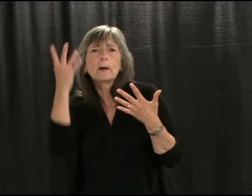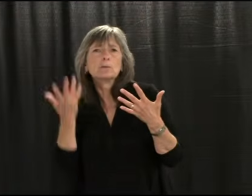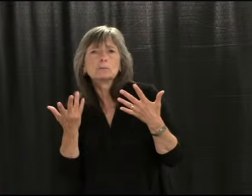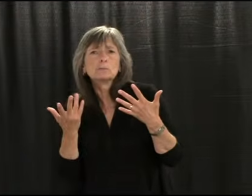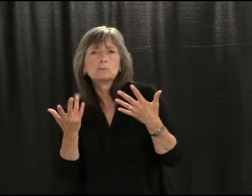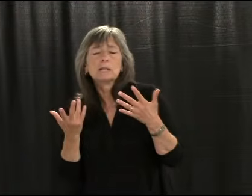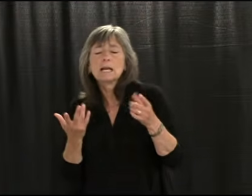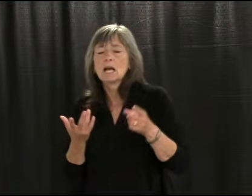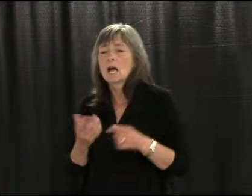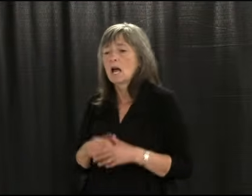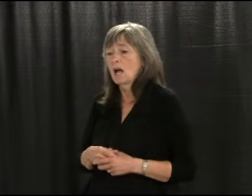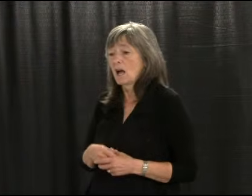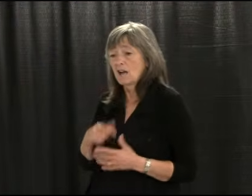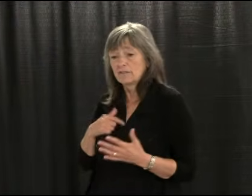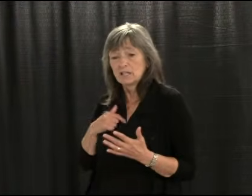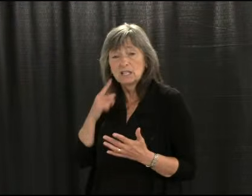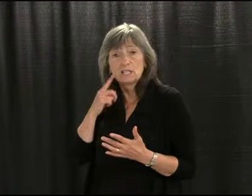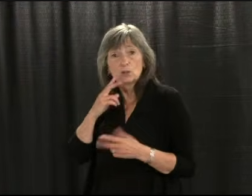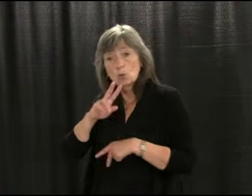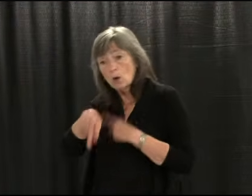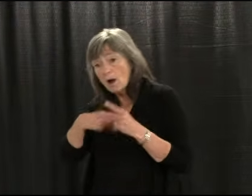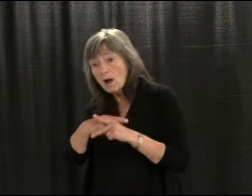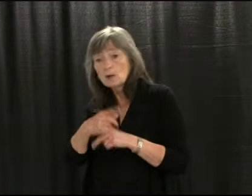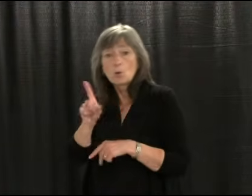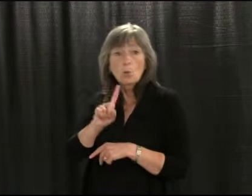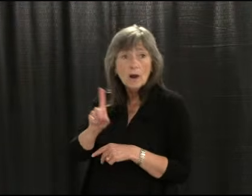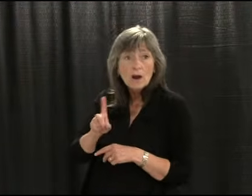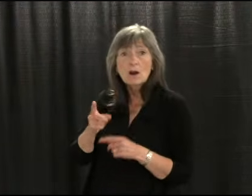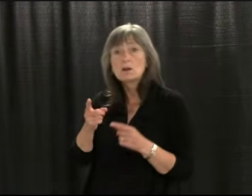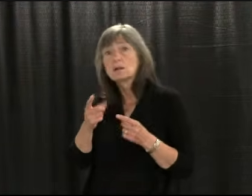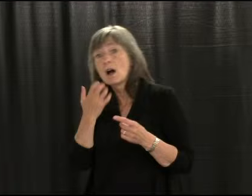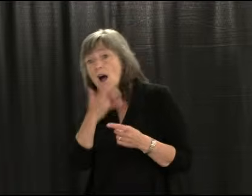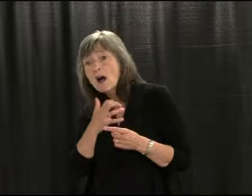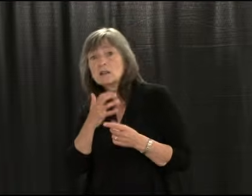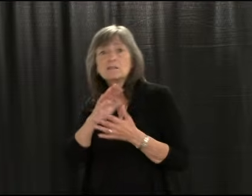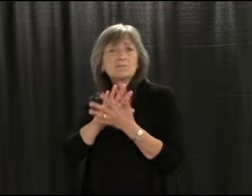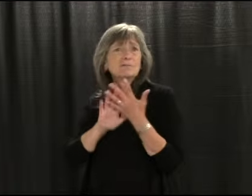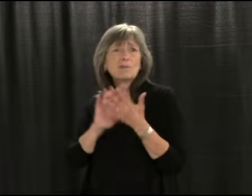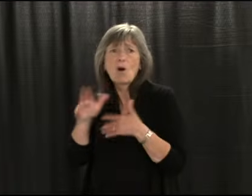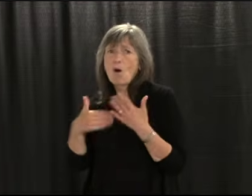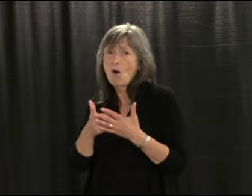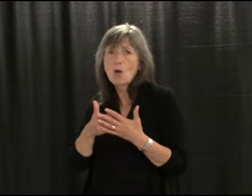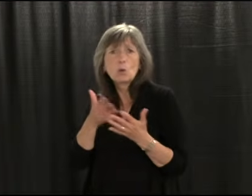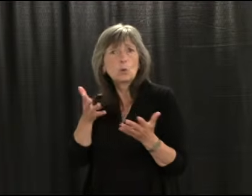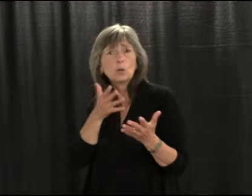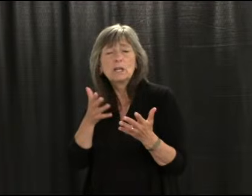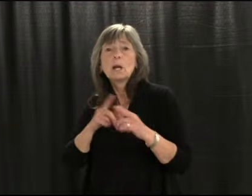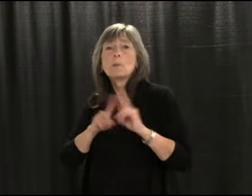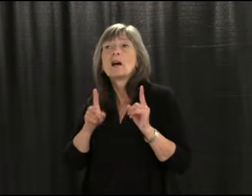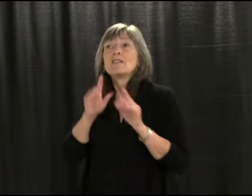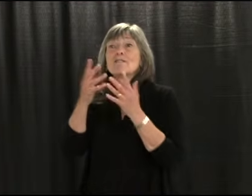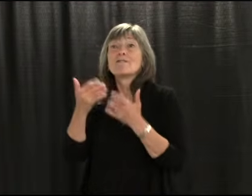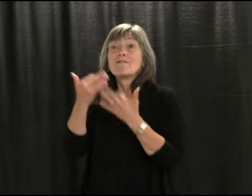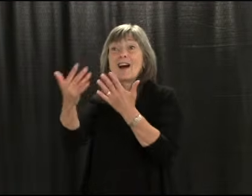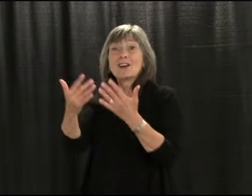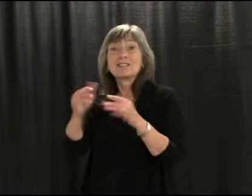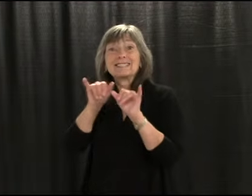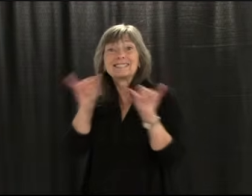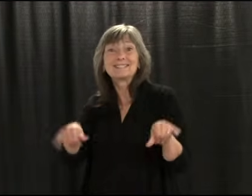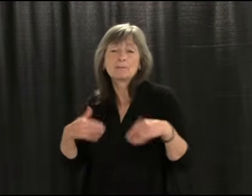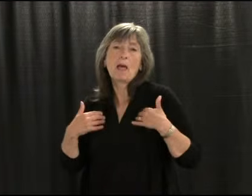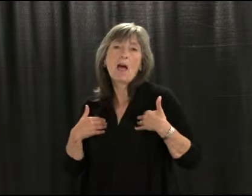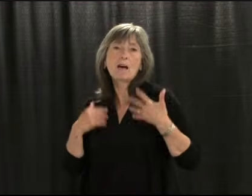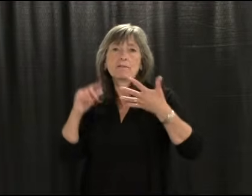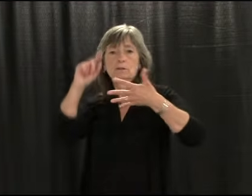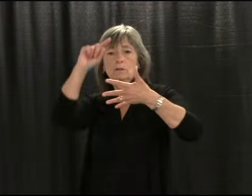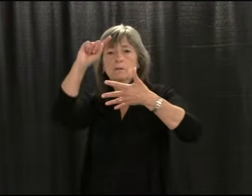call? I think it's all those things, but in particular, there's a ranking system for fires that we've talked about before,